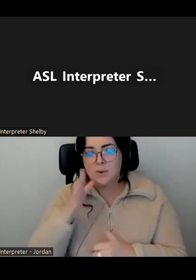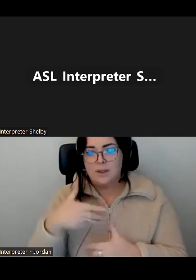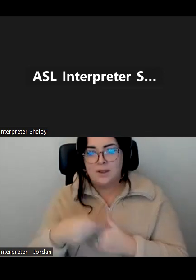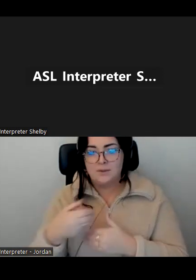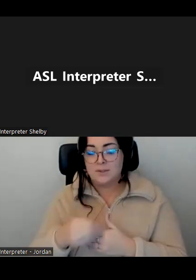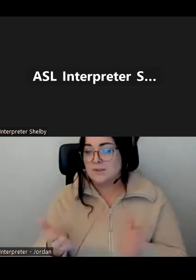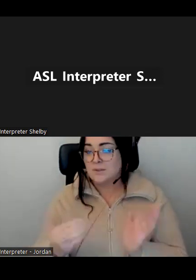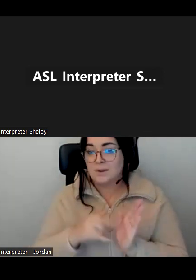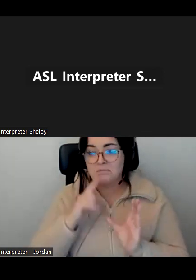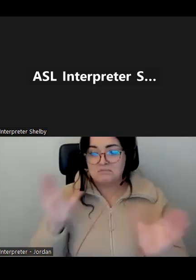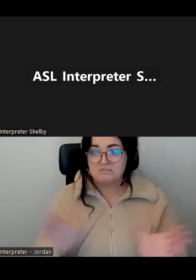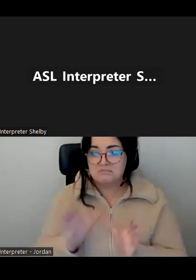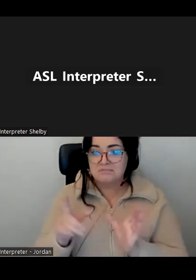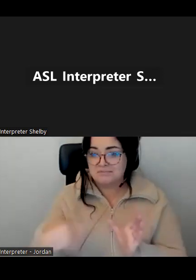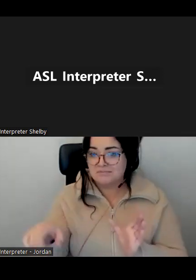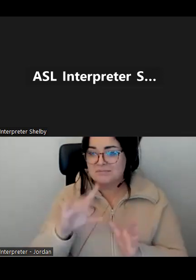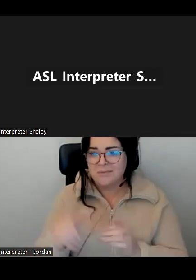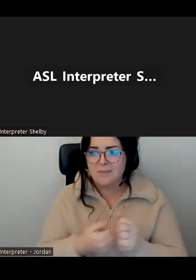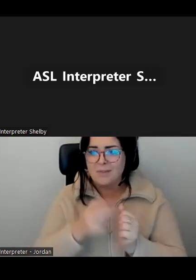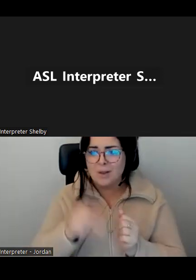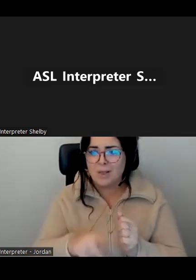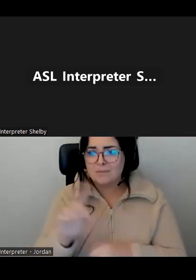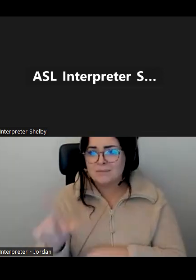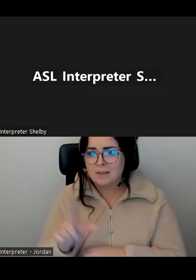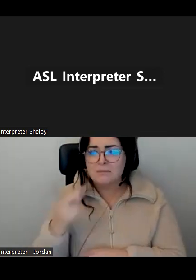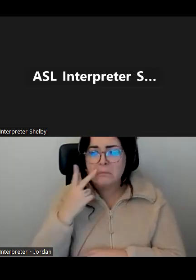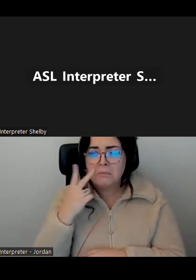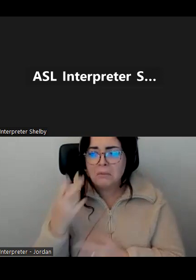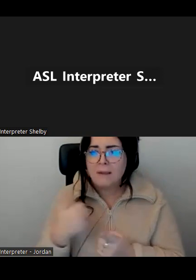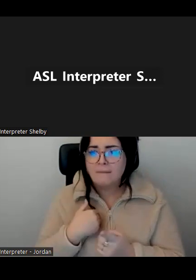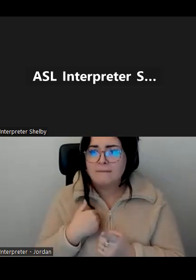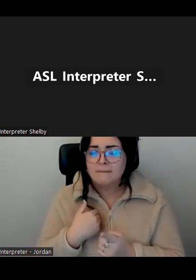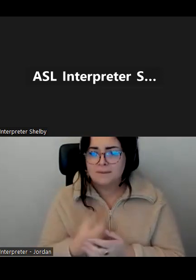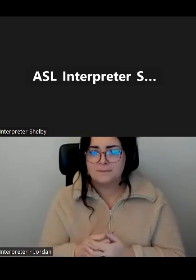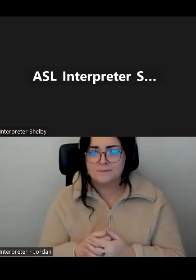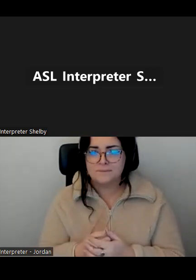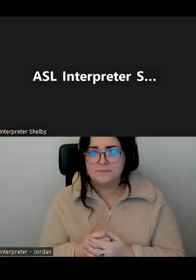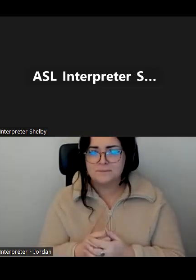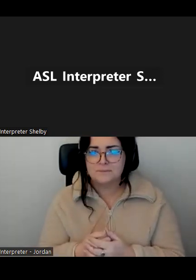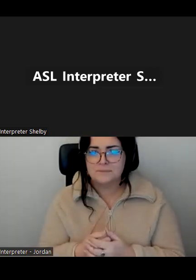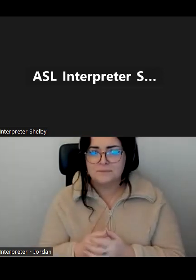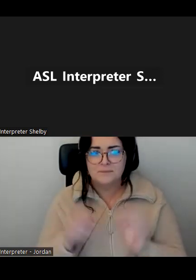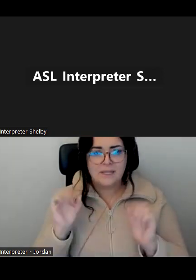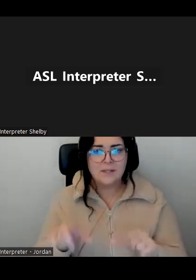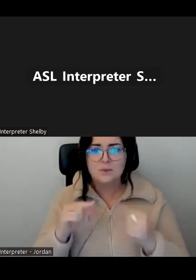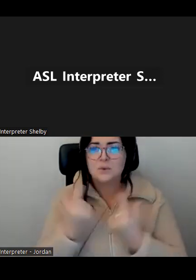would encourage everybody to follow up with your public libraries and see what they have to offer. I mean, they can even do group